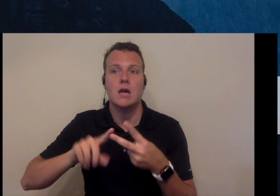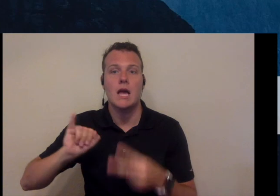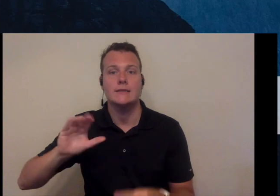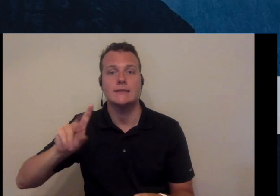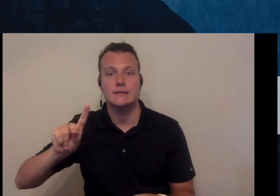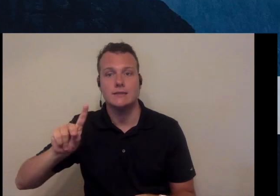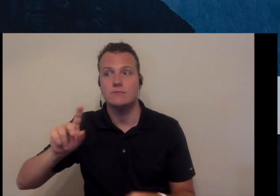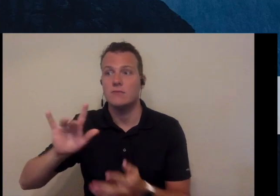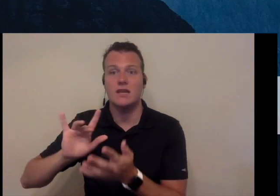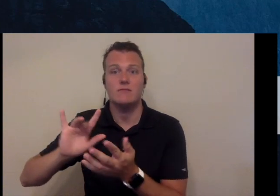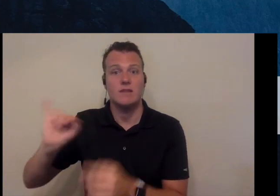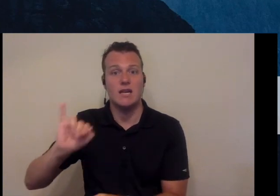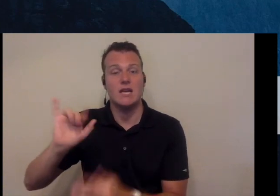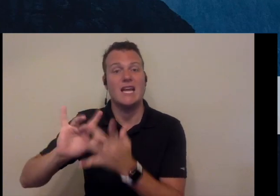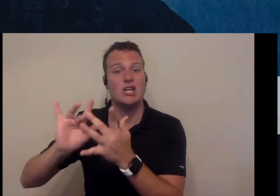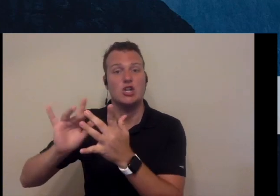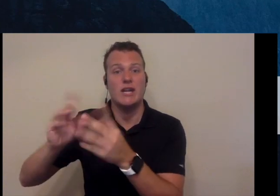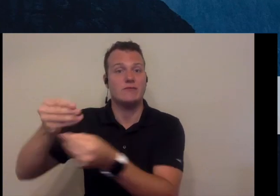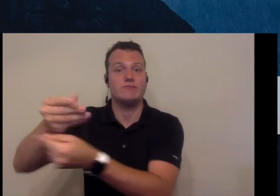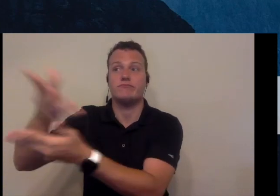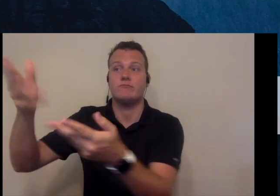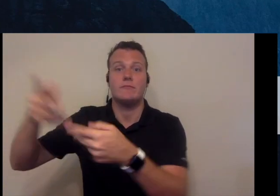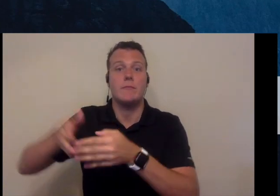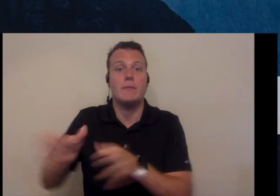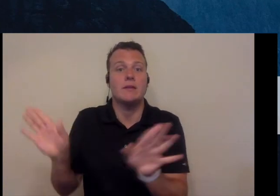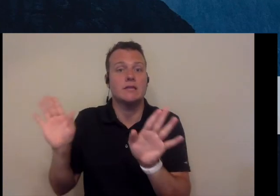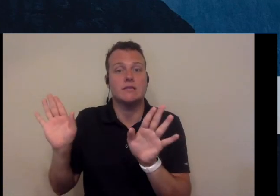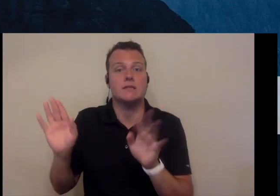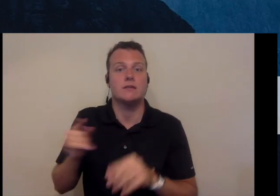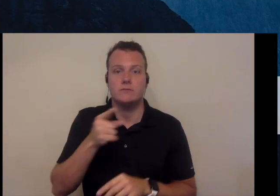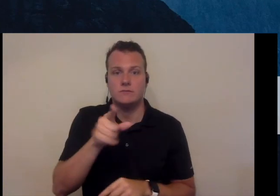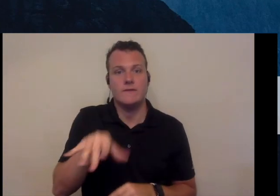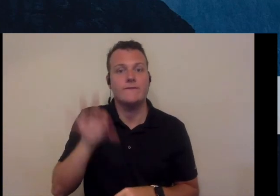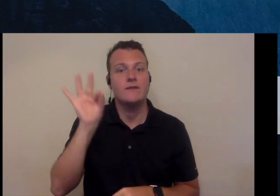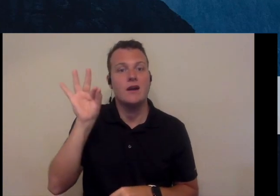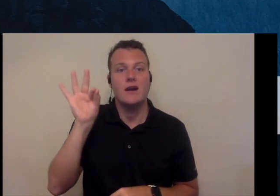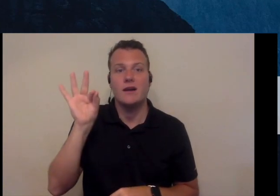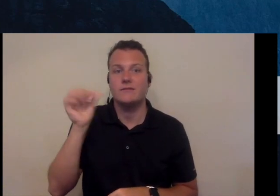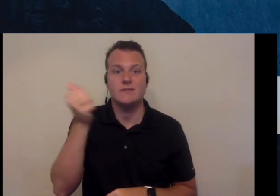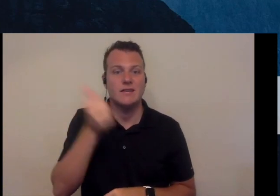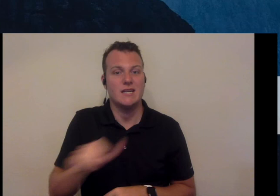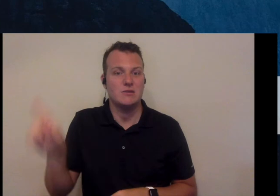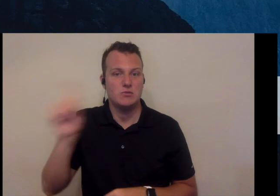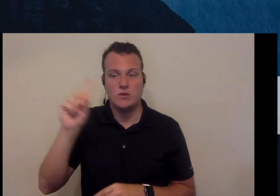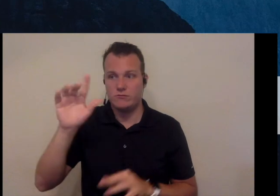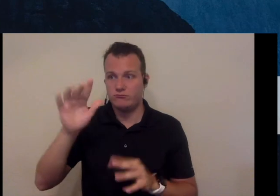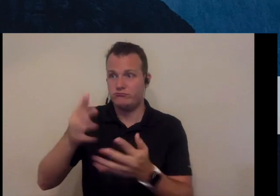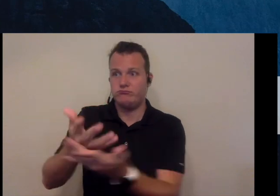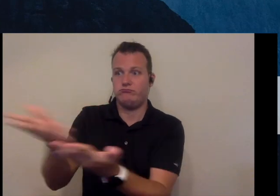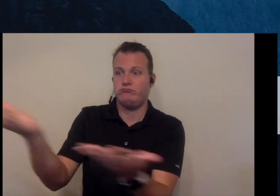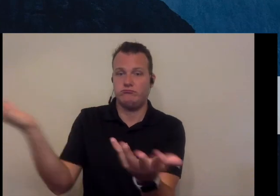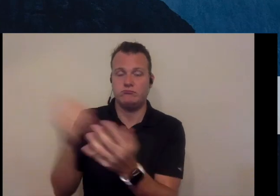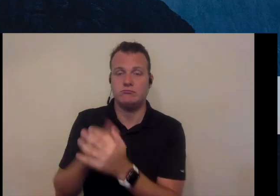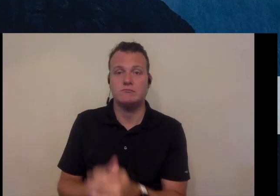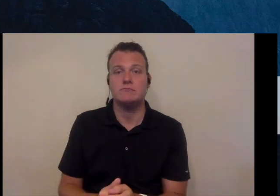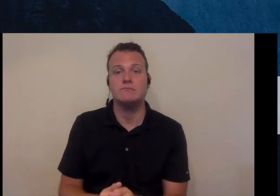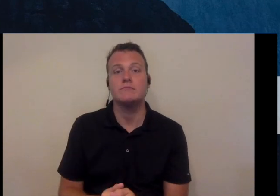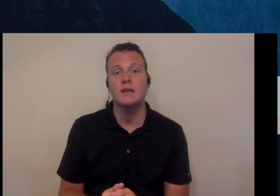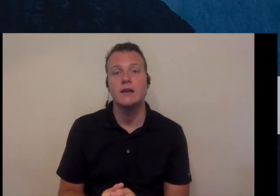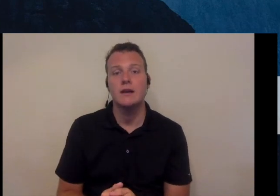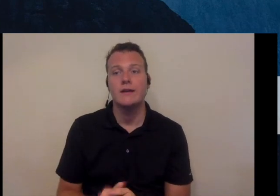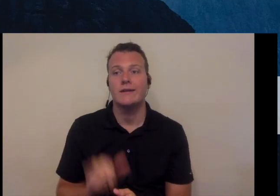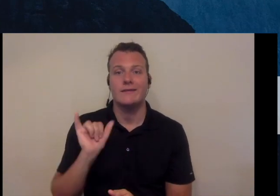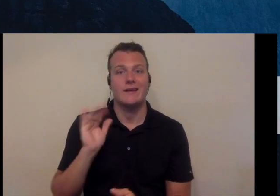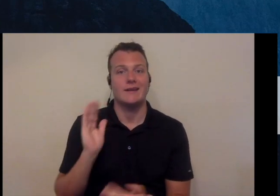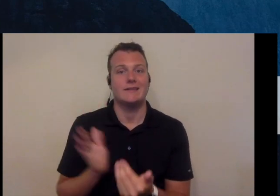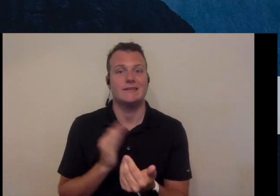codes and the ICD codes are on the internet. They are in the public domain. So you can find those anywhere.